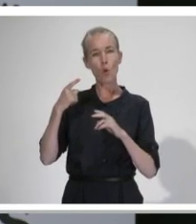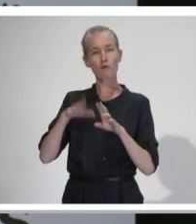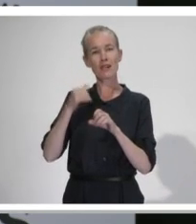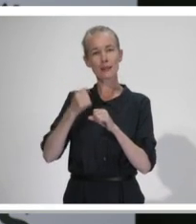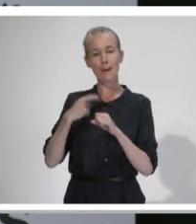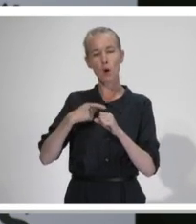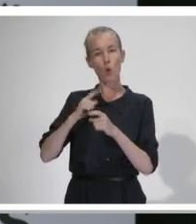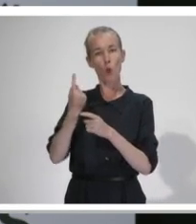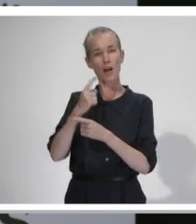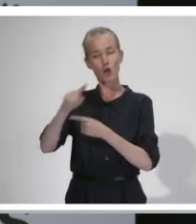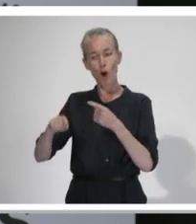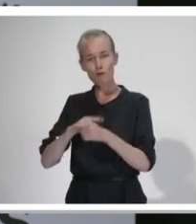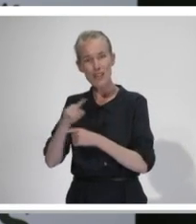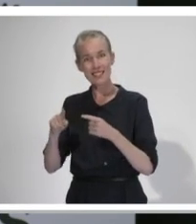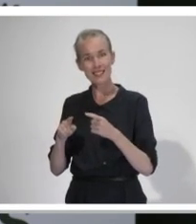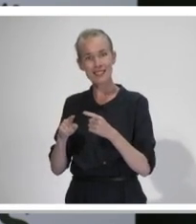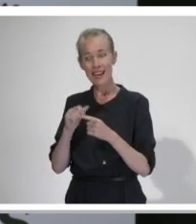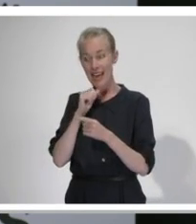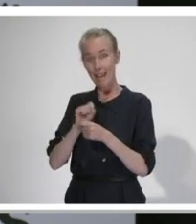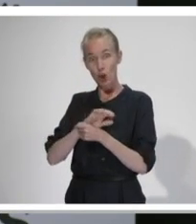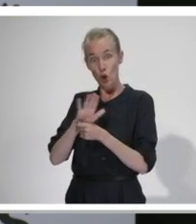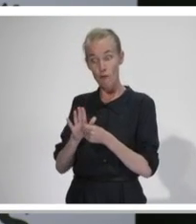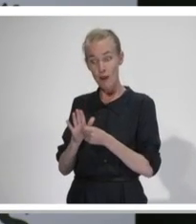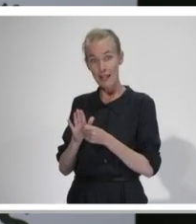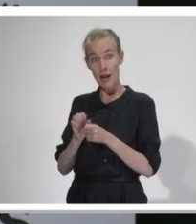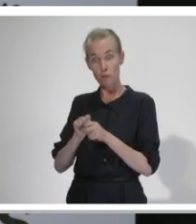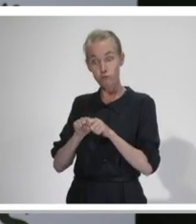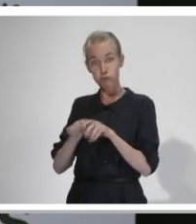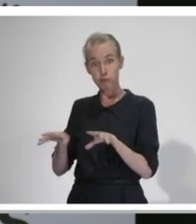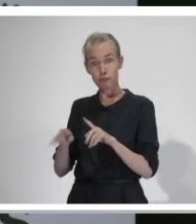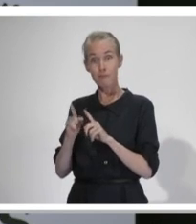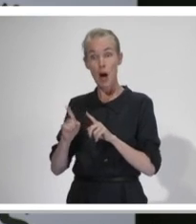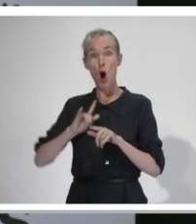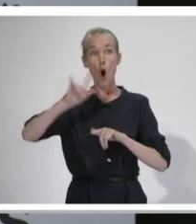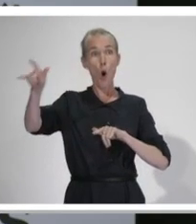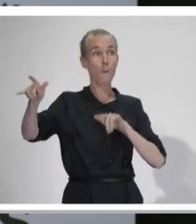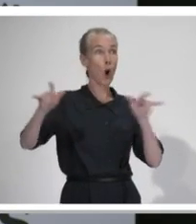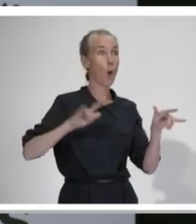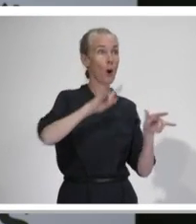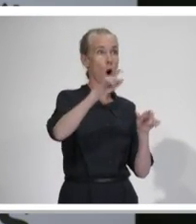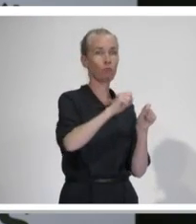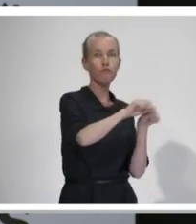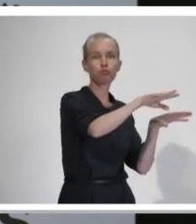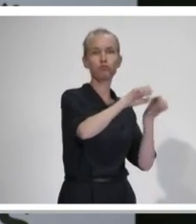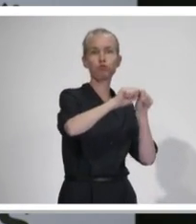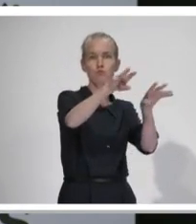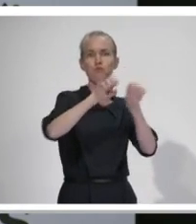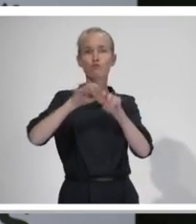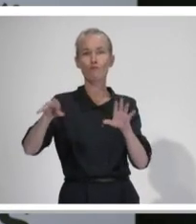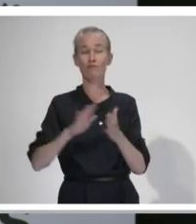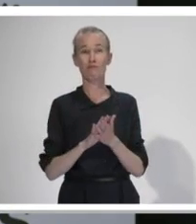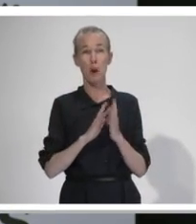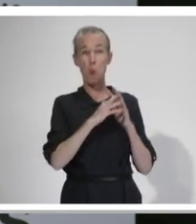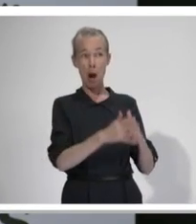place, and then that can cause other cases. There's no science behind why one place would have further